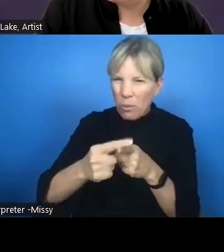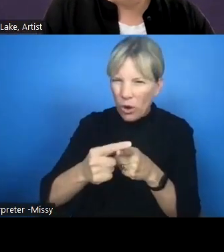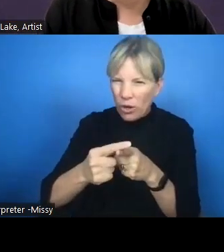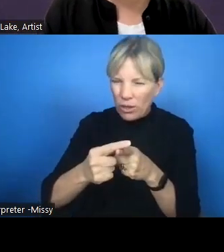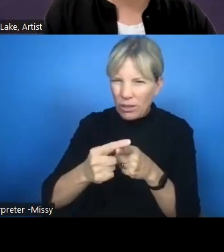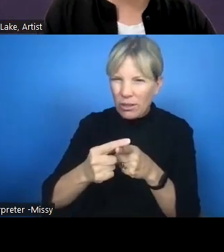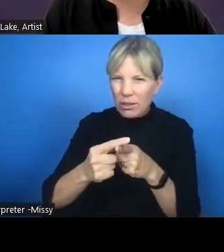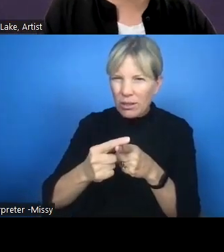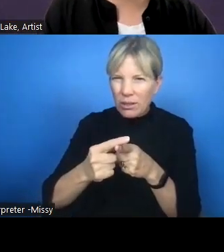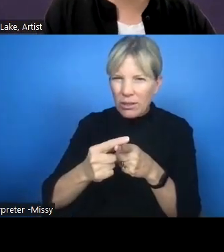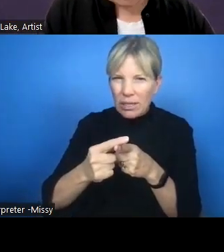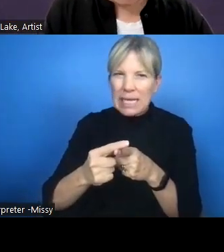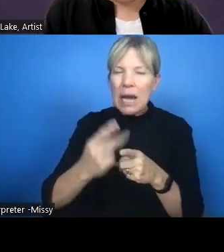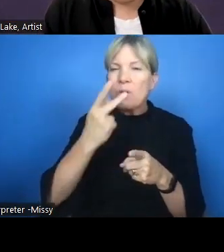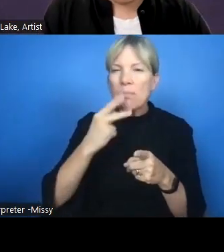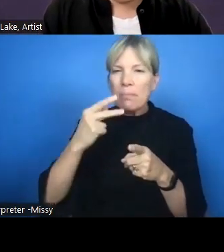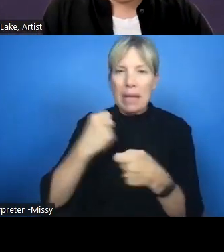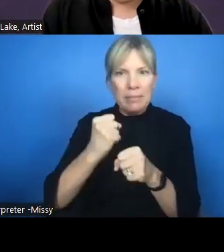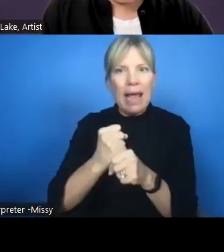a pink ribbon.